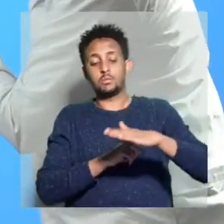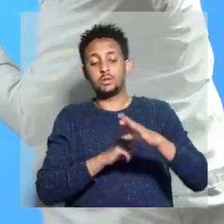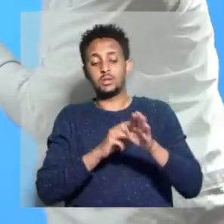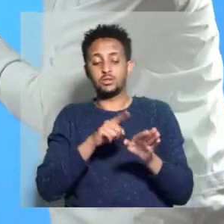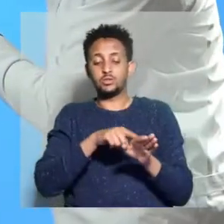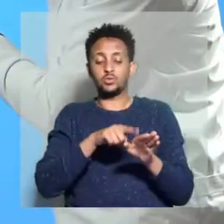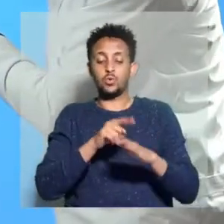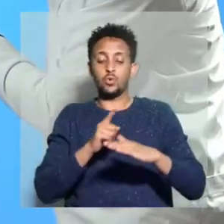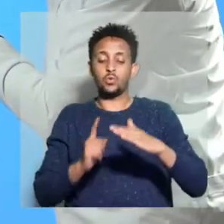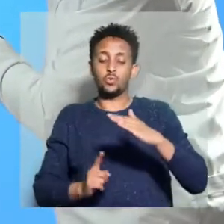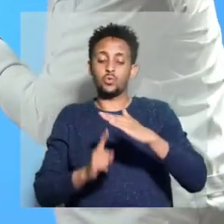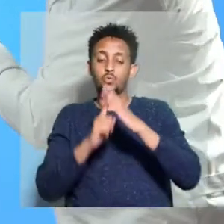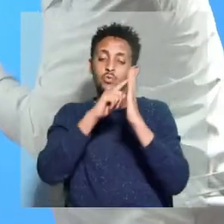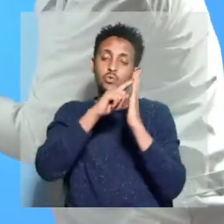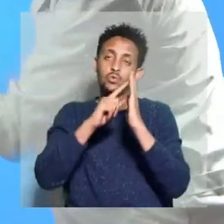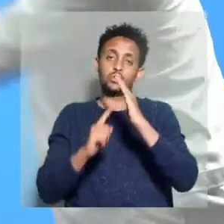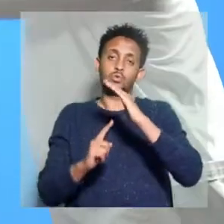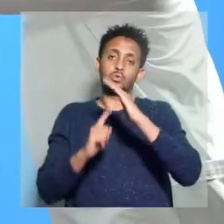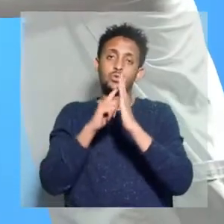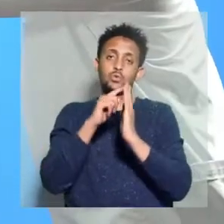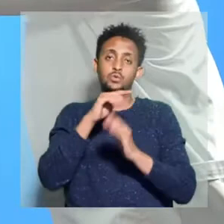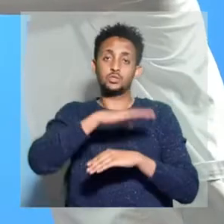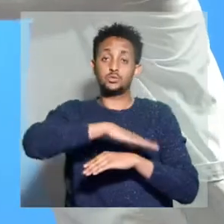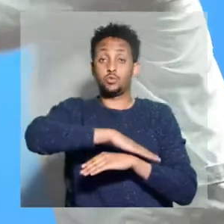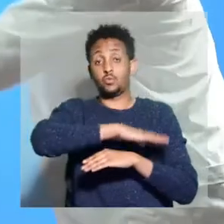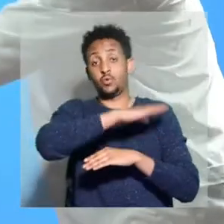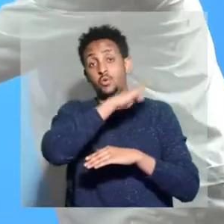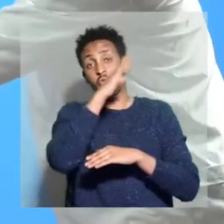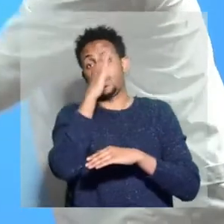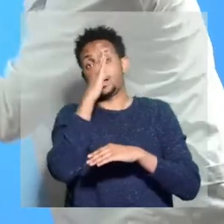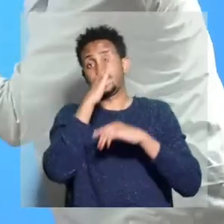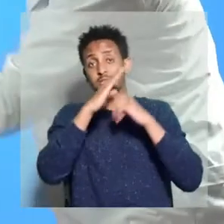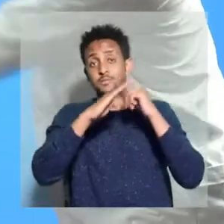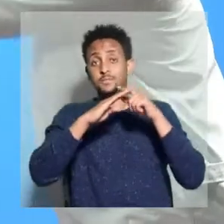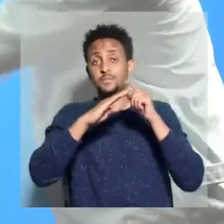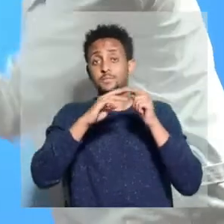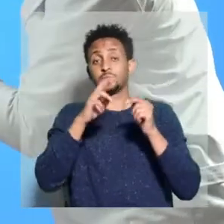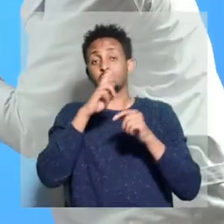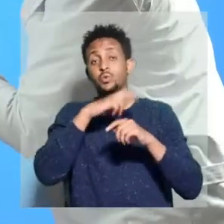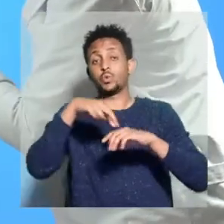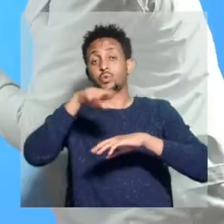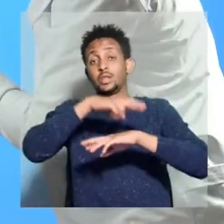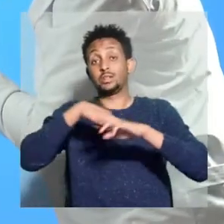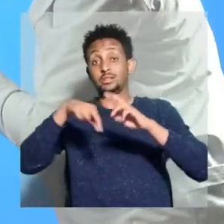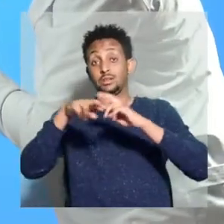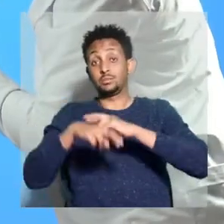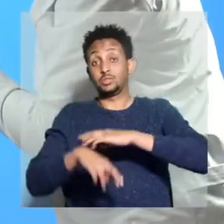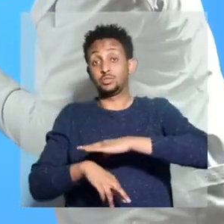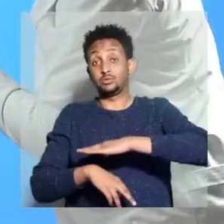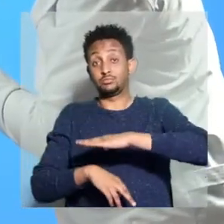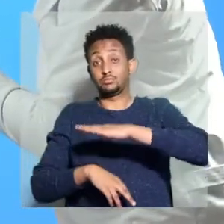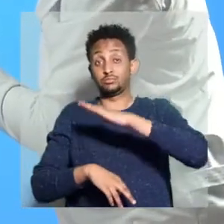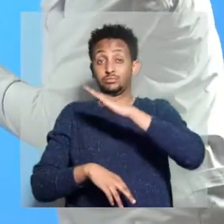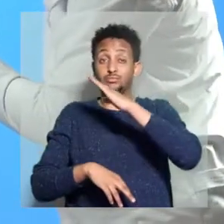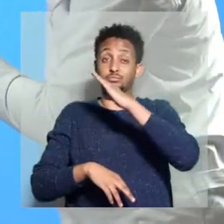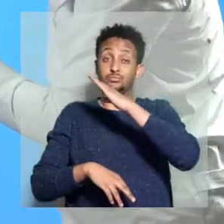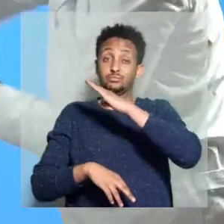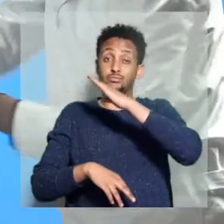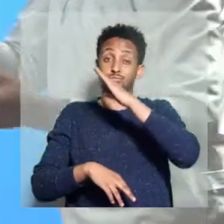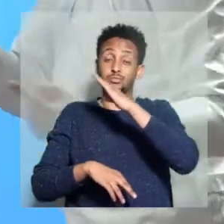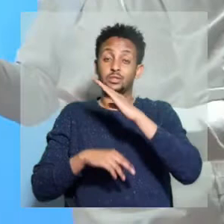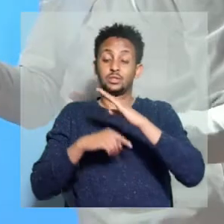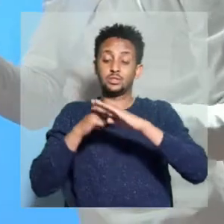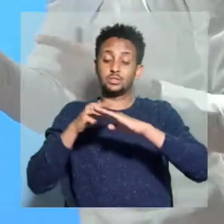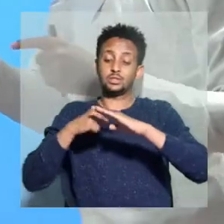object clockwise. Okay. Whereas this object tends to rotate the bridge counterclockwise.